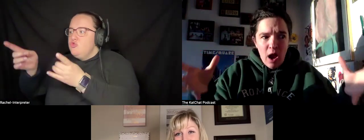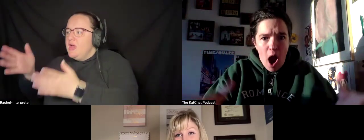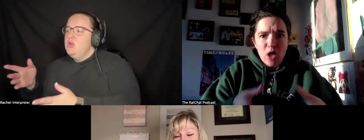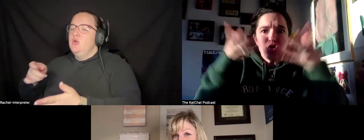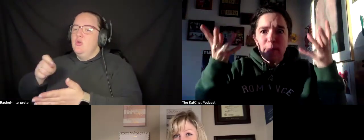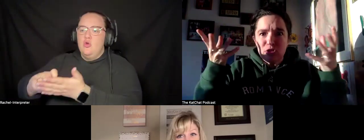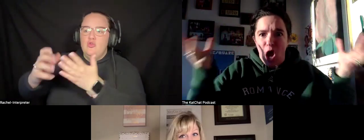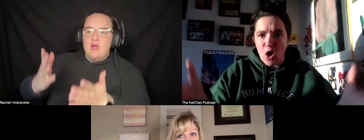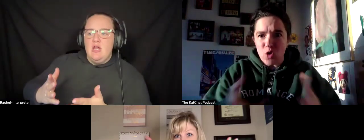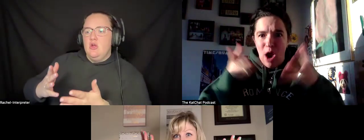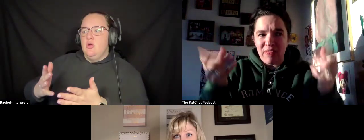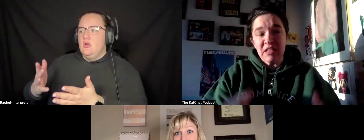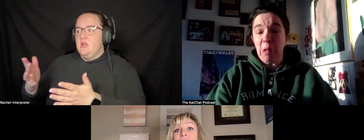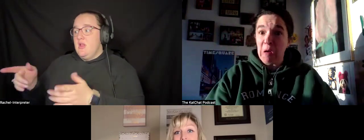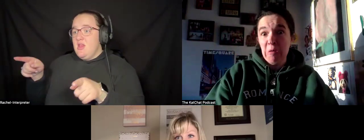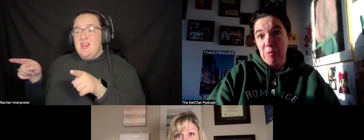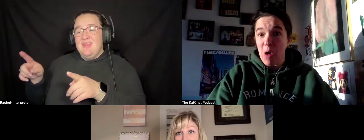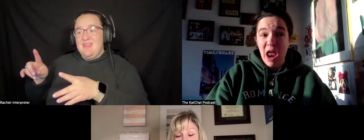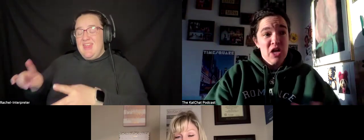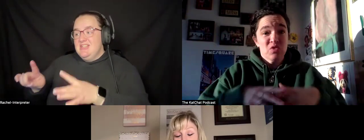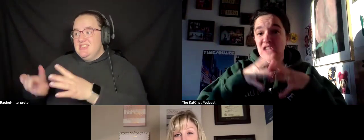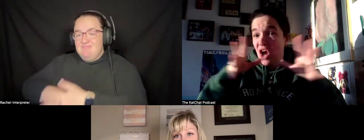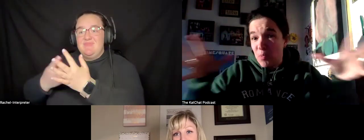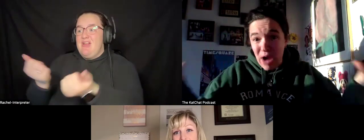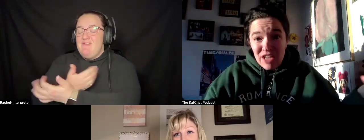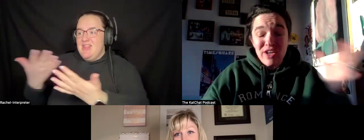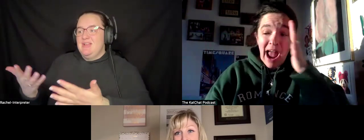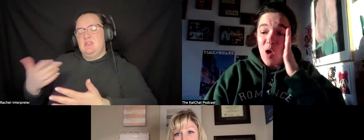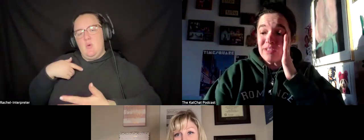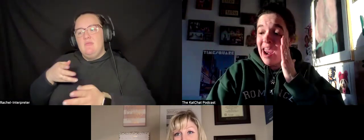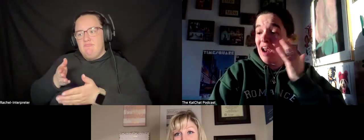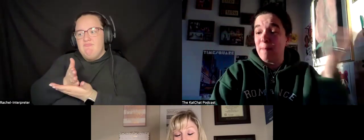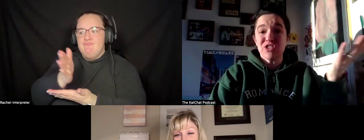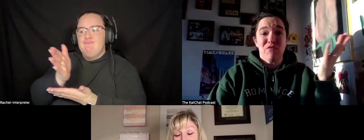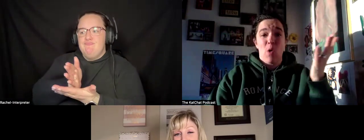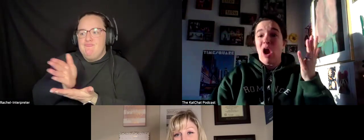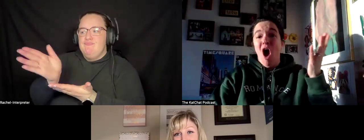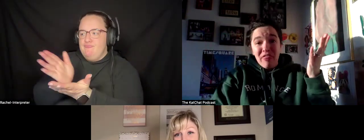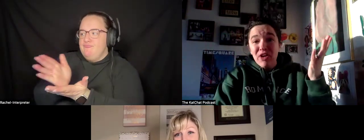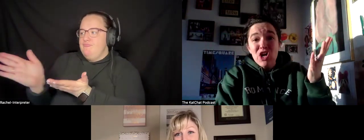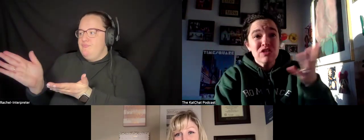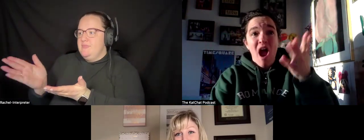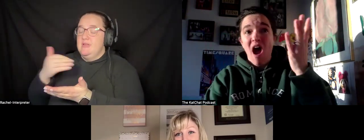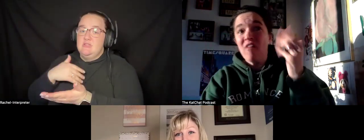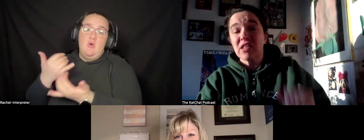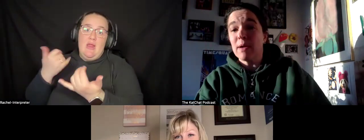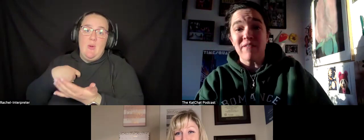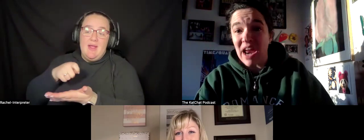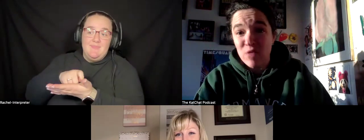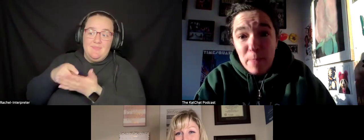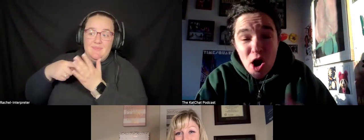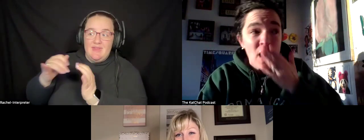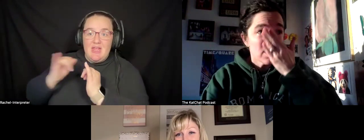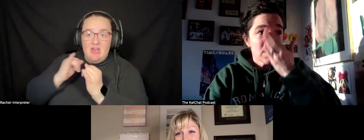like jumpstart or anything. I'm like, oh, okay. So I started branching out and I'm interviewing authors of some